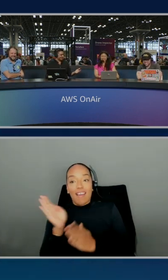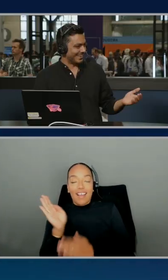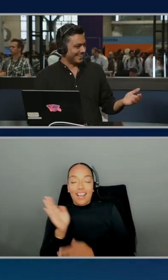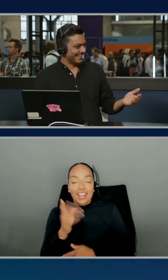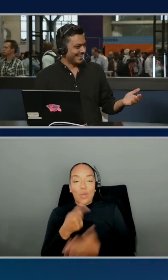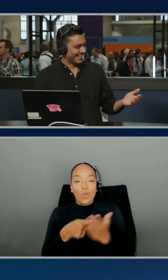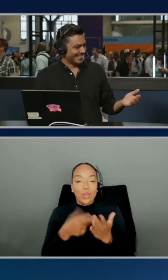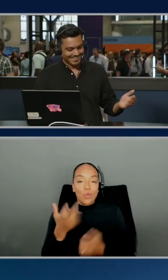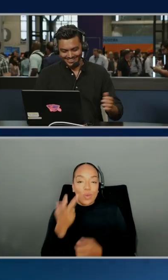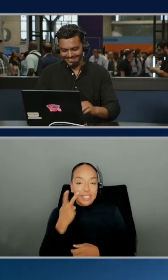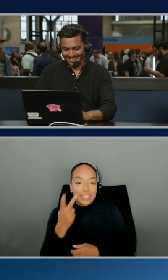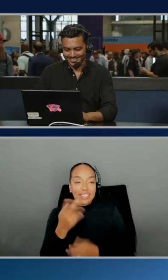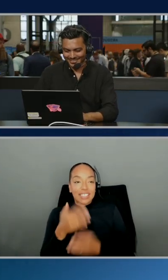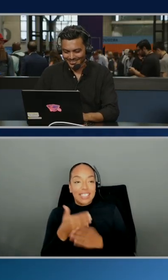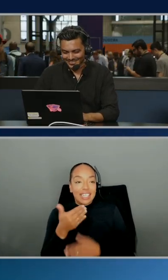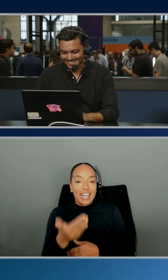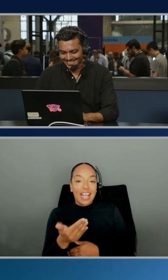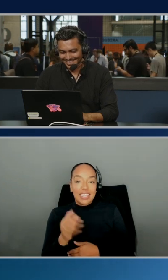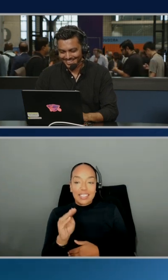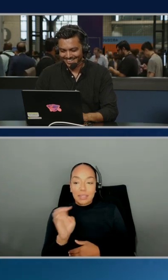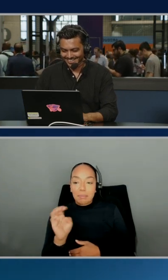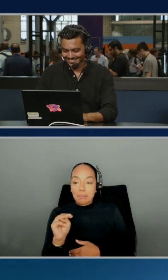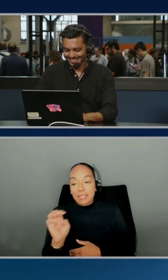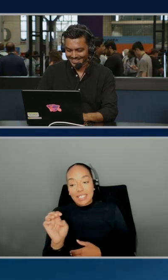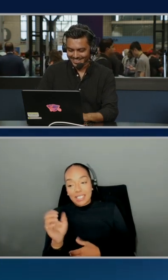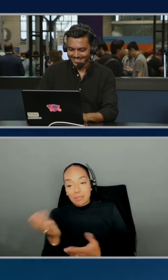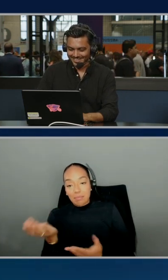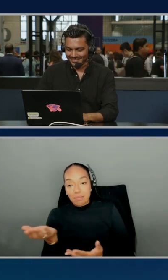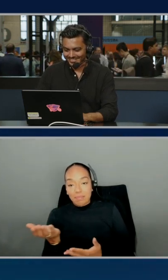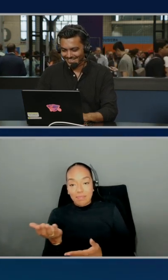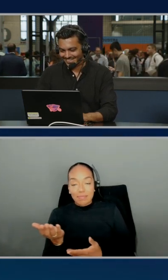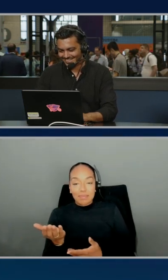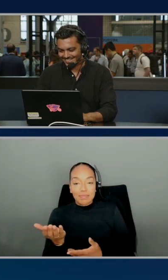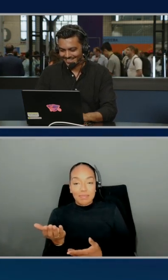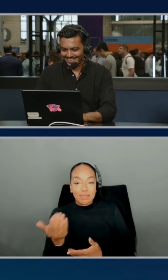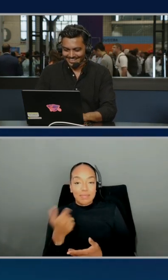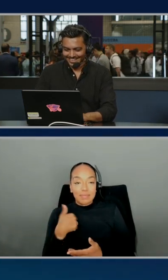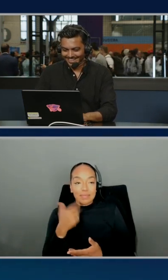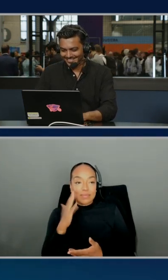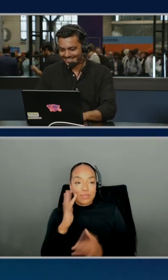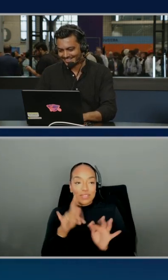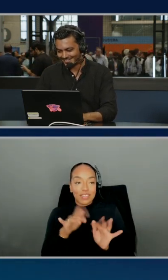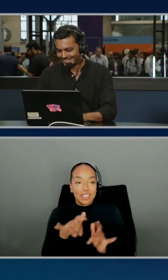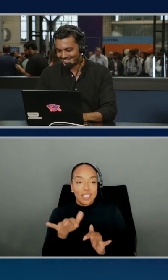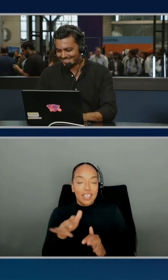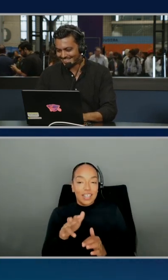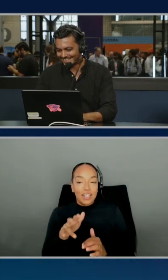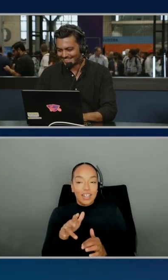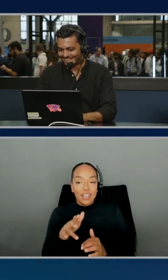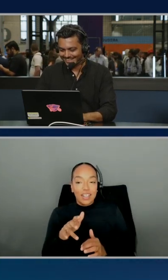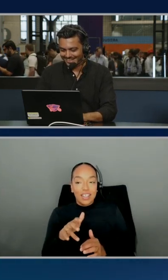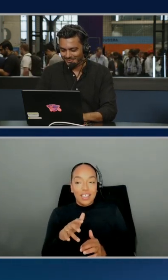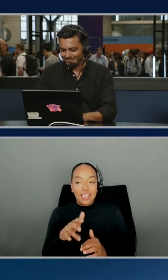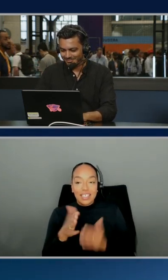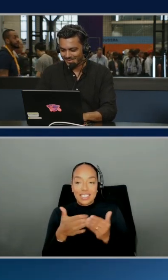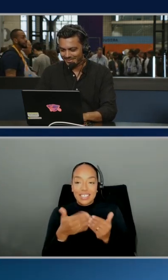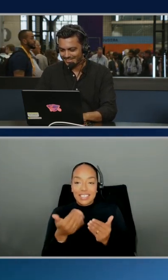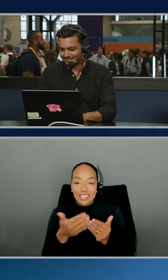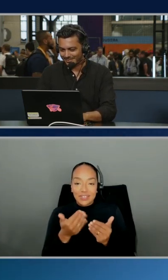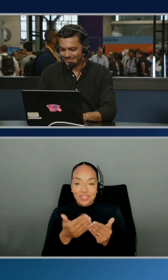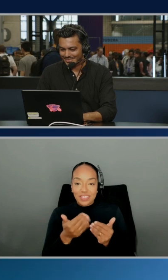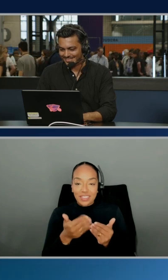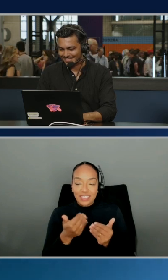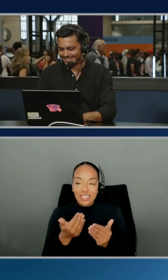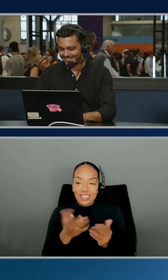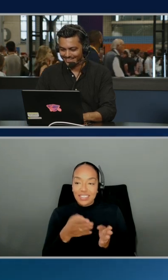meme or No. Let's go with That- Roman history. Yeah. Okay, so Yeah, that is the 7th meme. graders, let's stick to easy and maybe